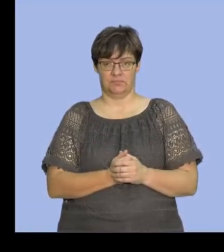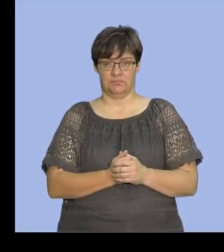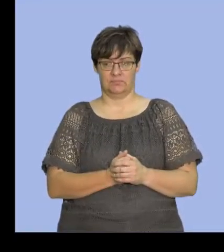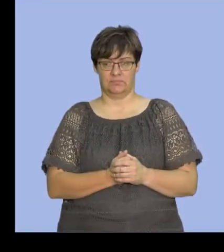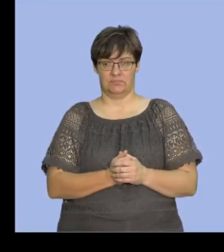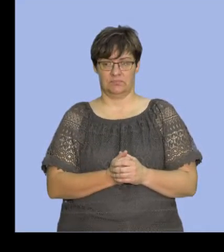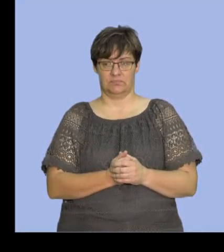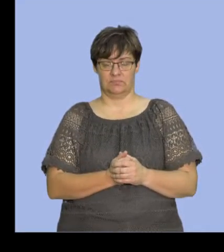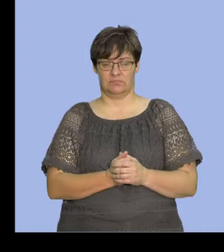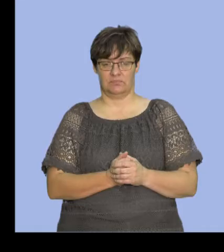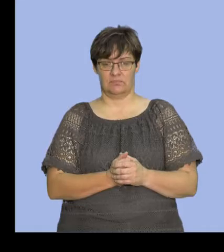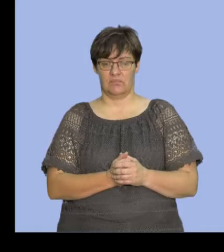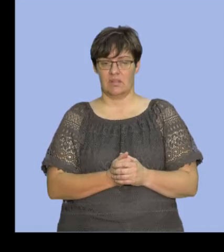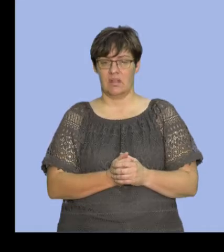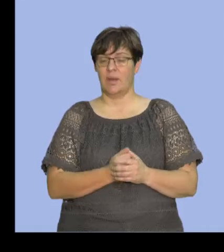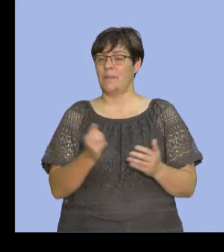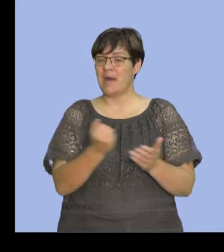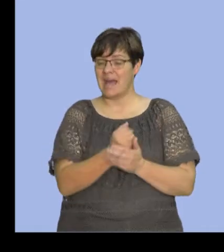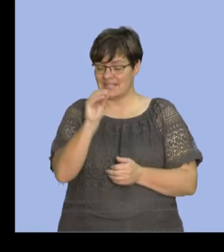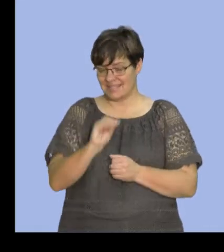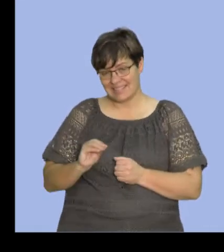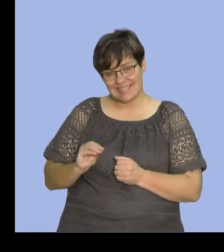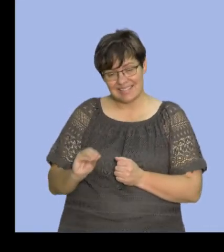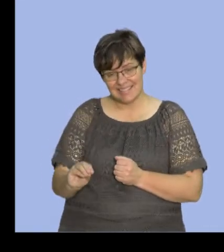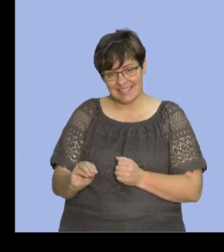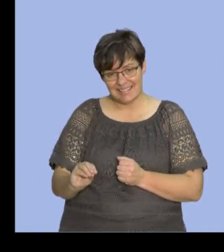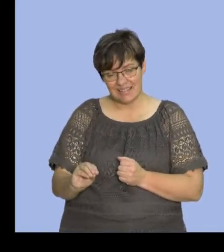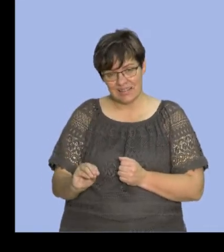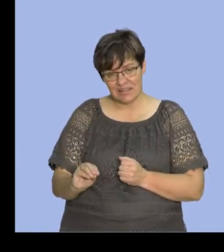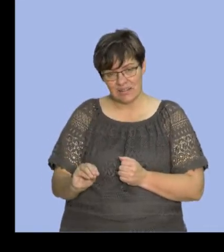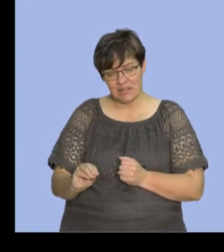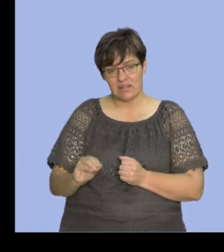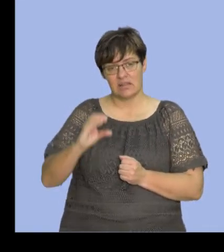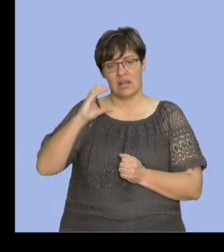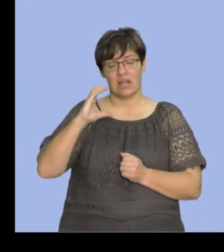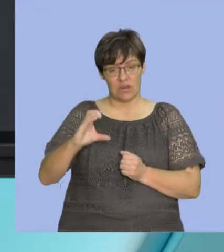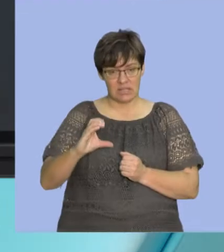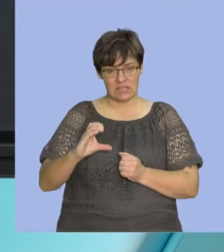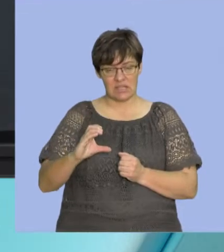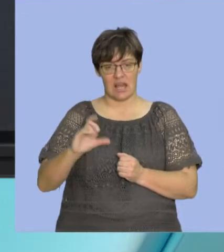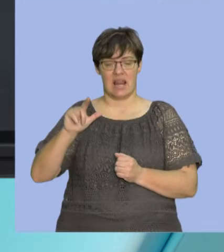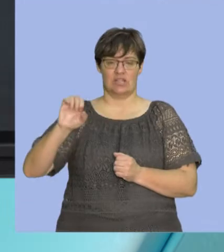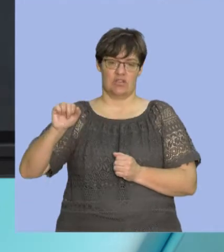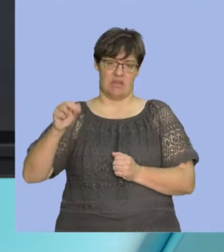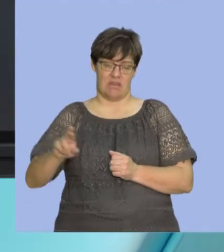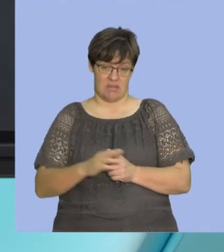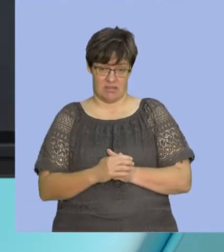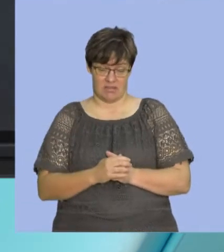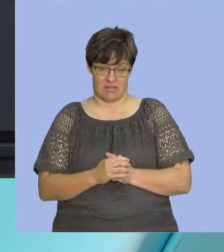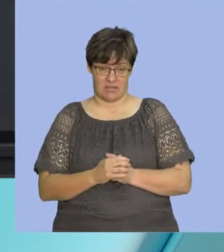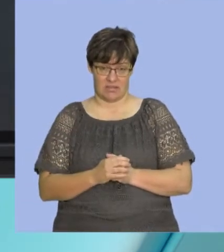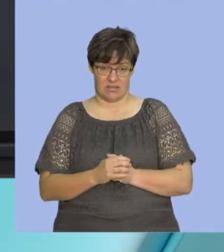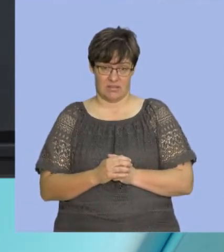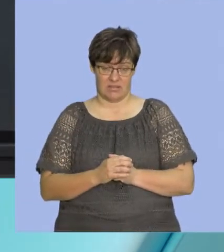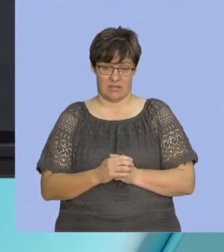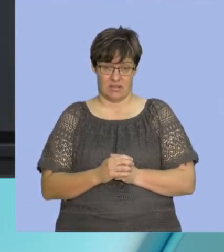you also have to make an entry in your creditors ledger. Now,